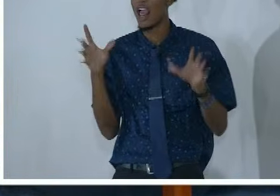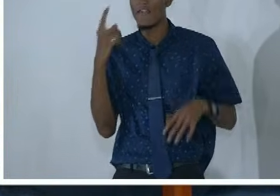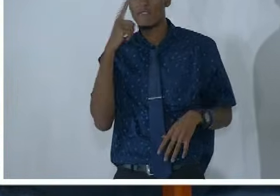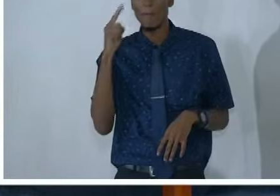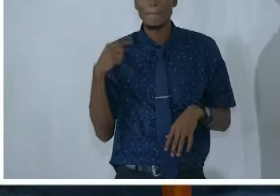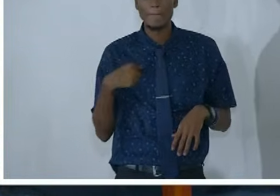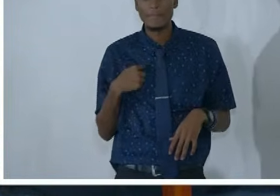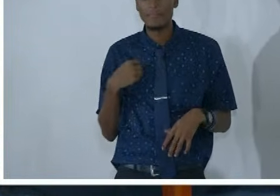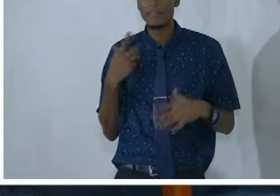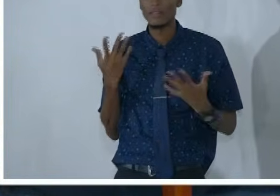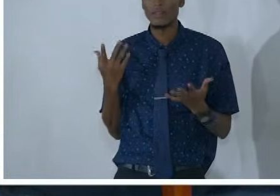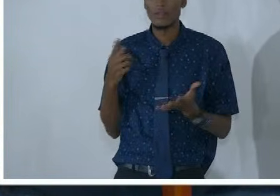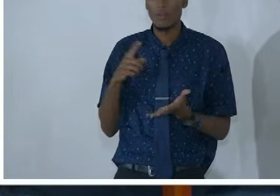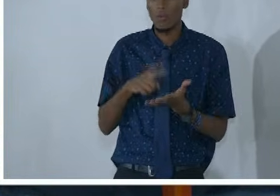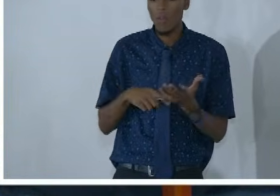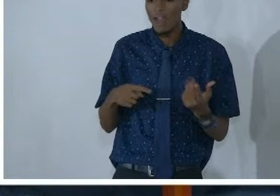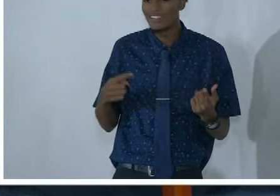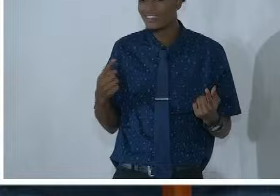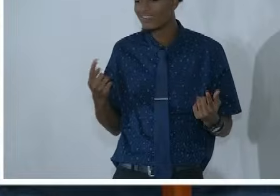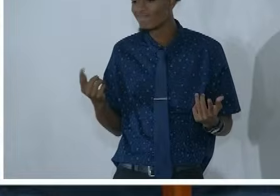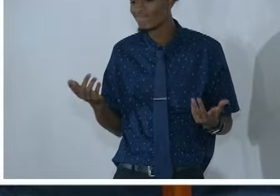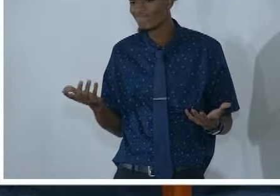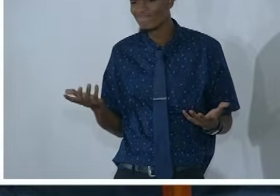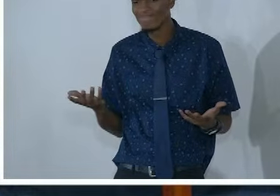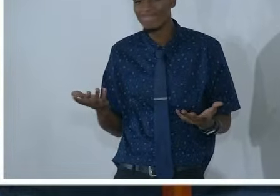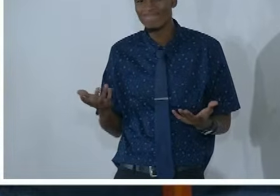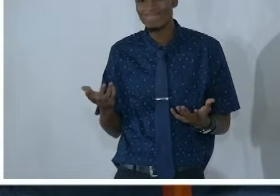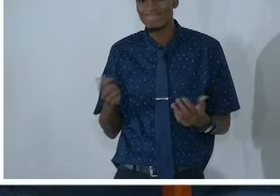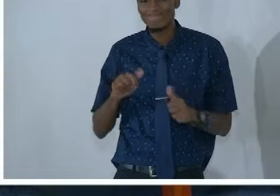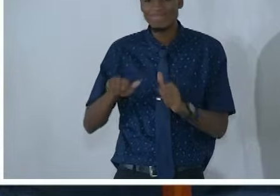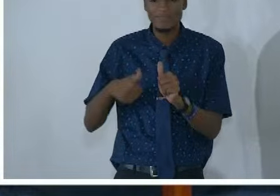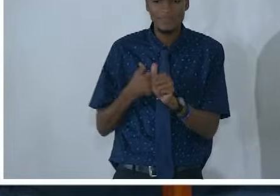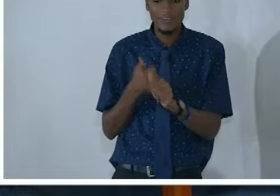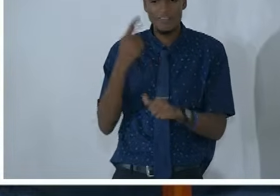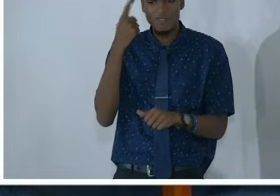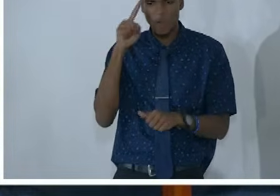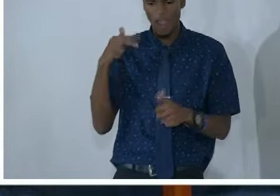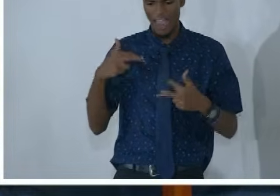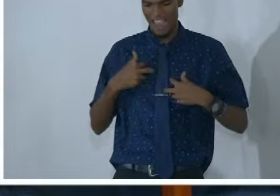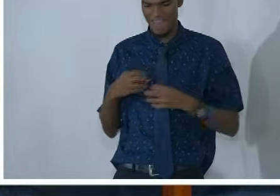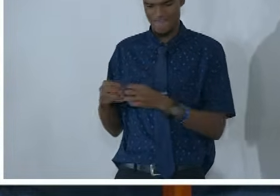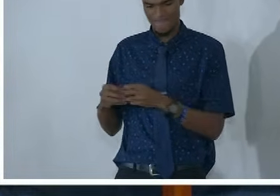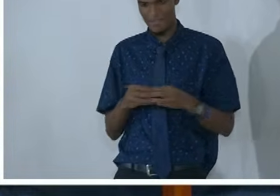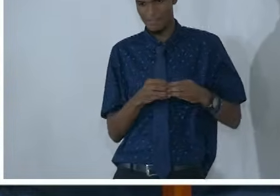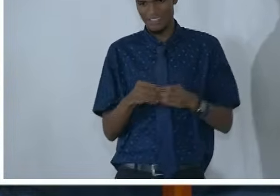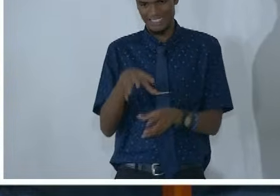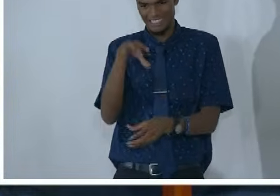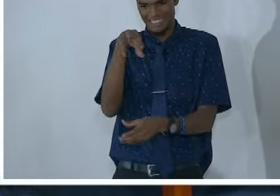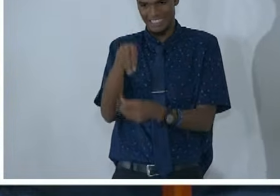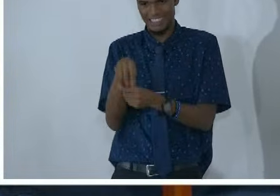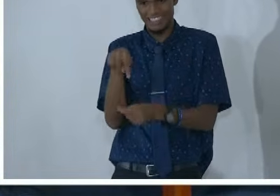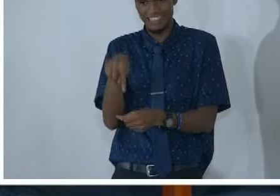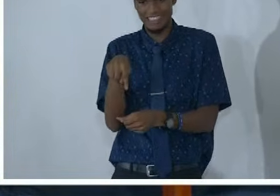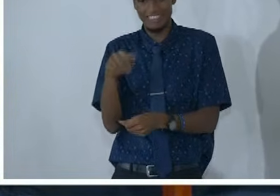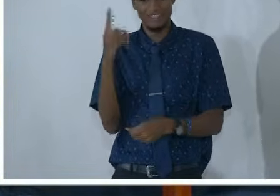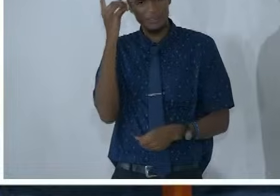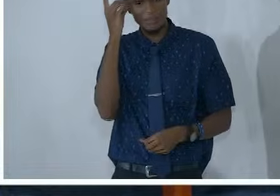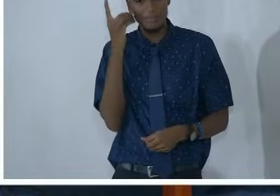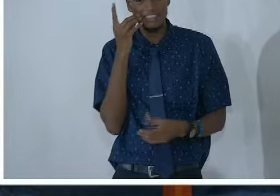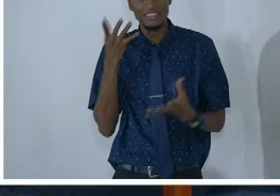mischief or imperative there is for bringing the practice of mediation domestically into that regulated